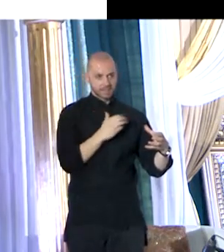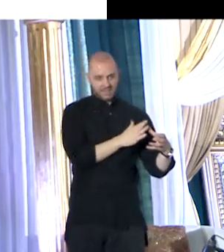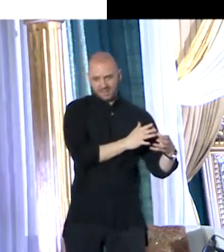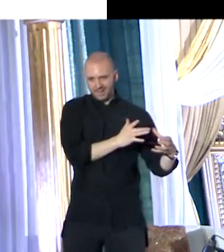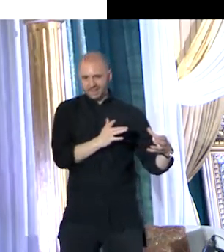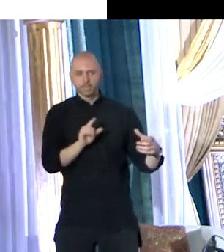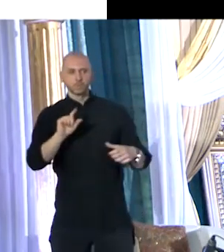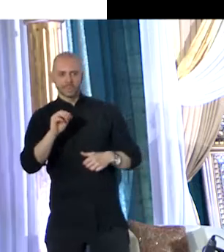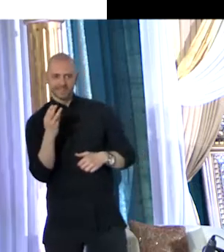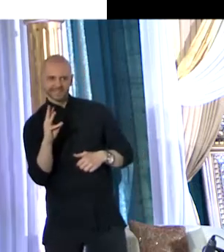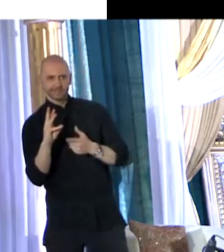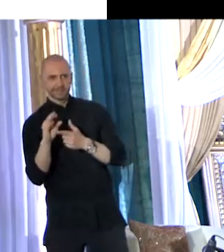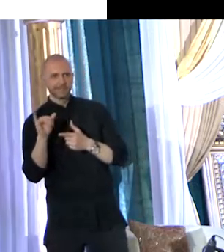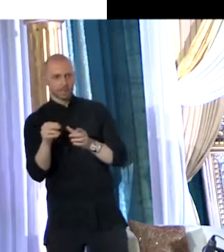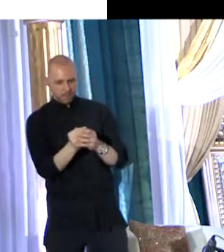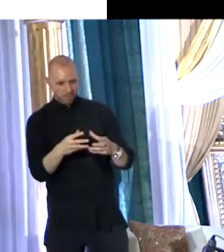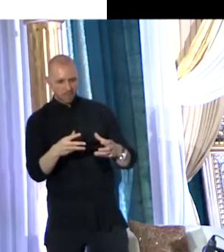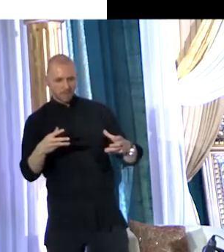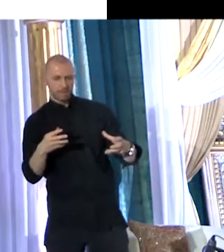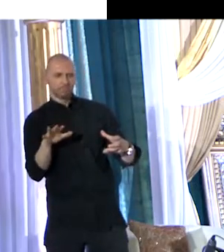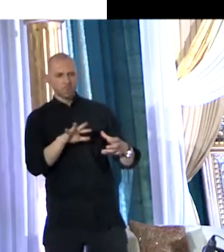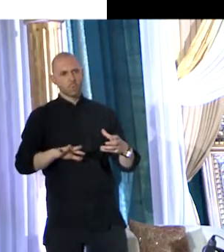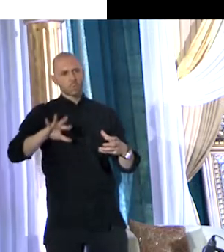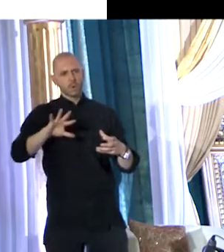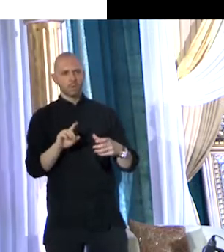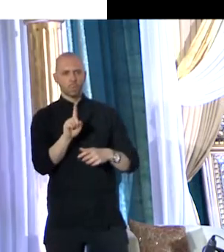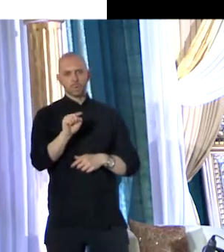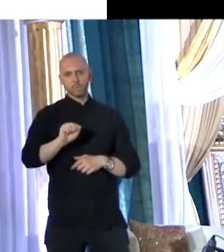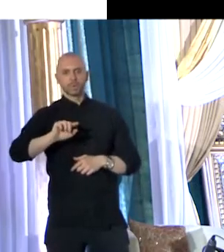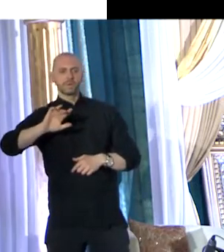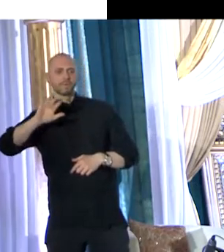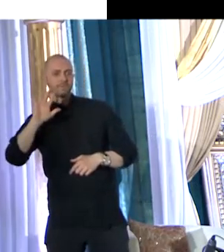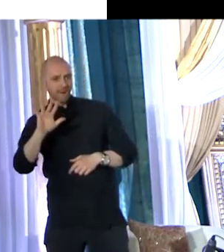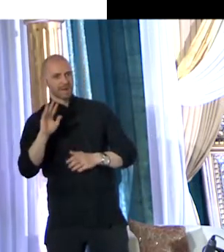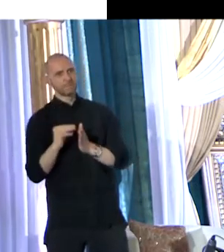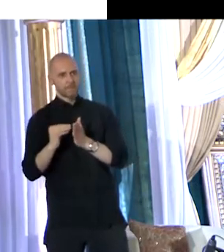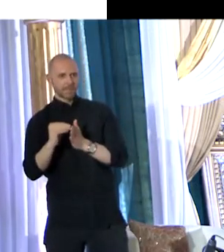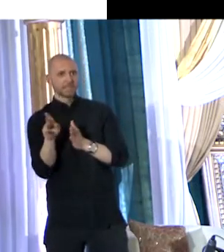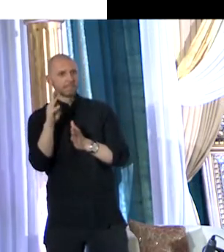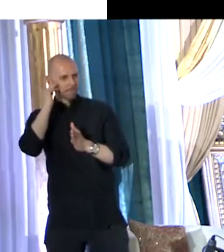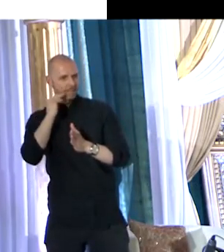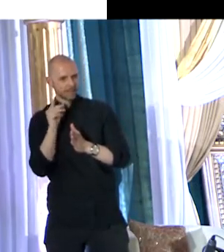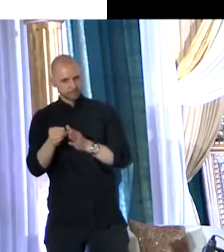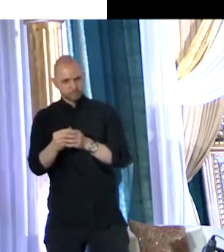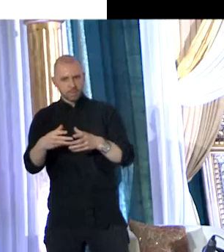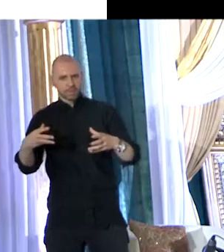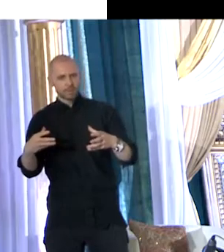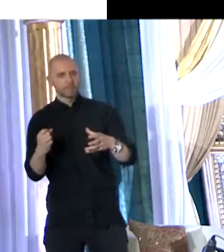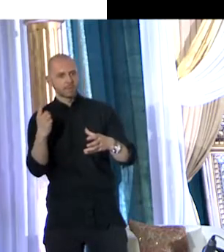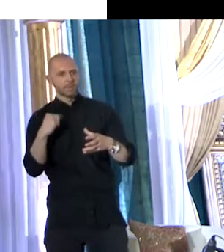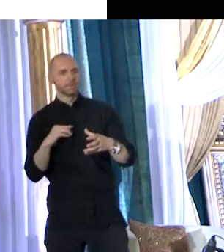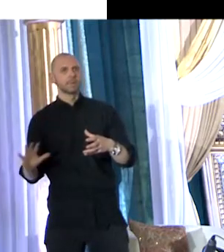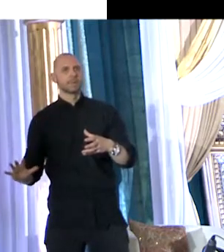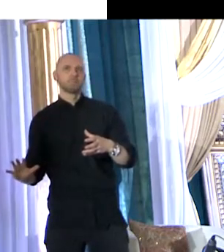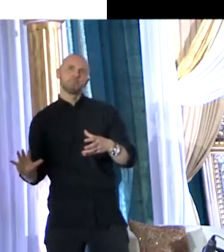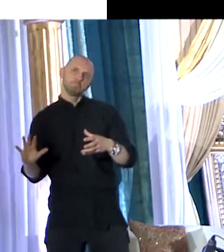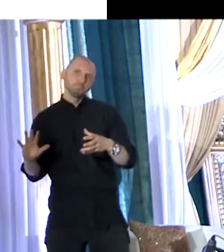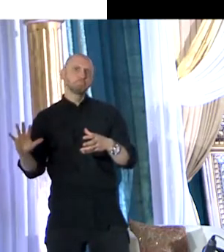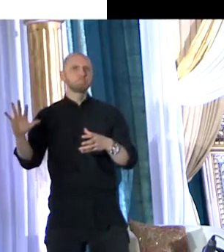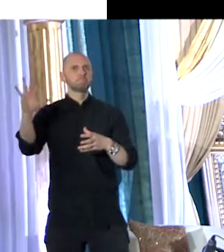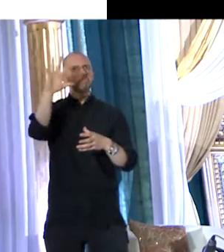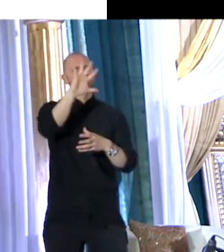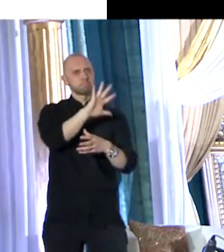now underway, we expect the number will probably be somewhere over 1.5 million. Out of a population of 36 or 37. So